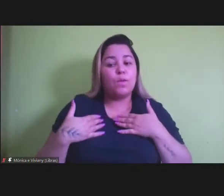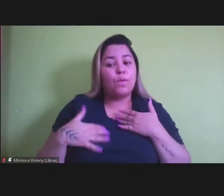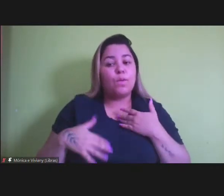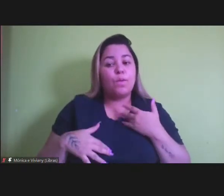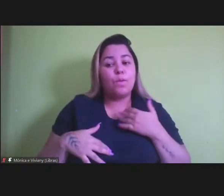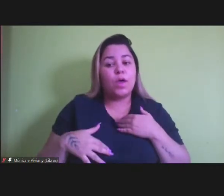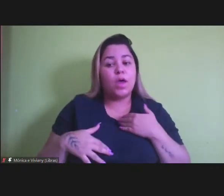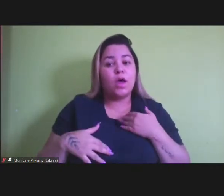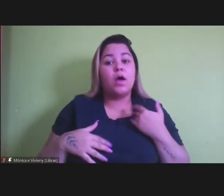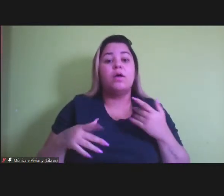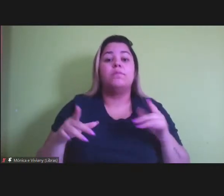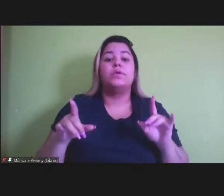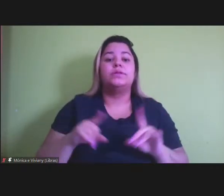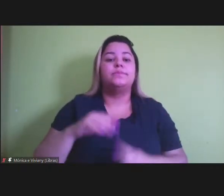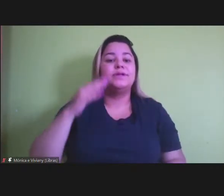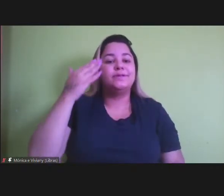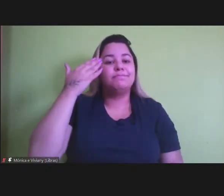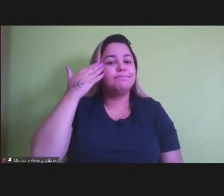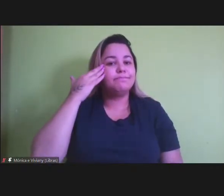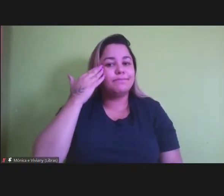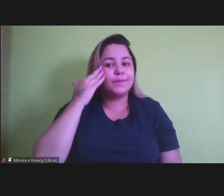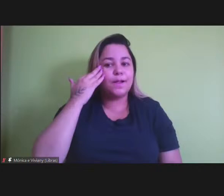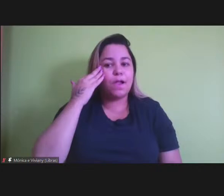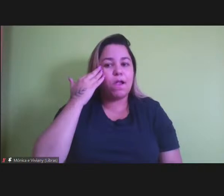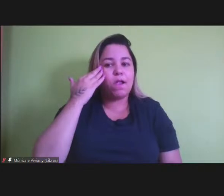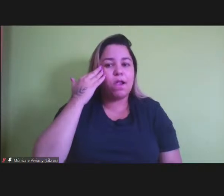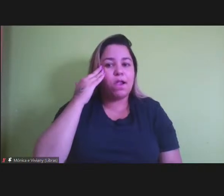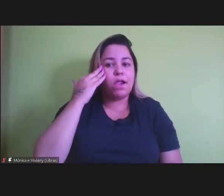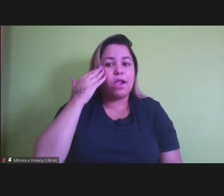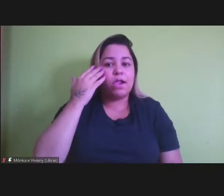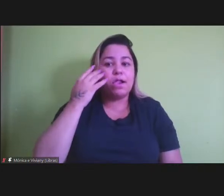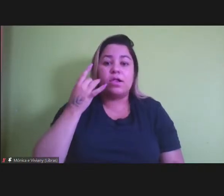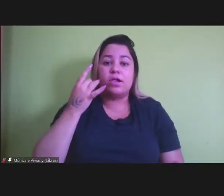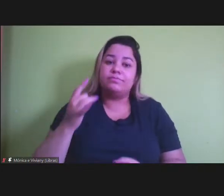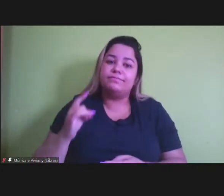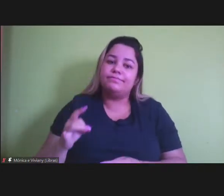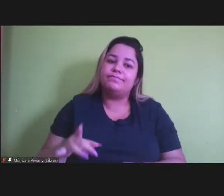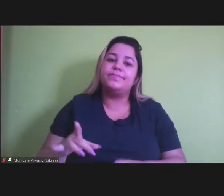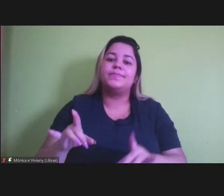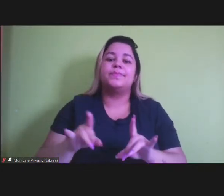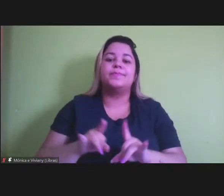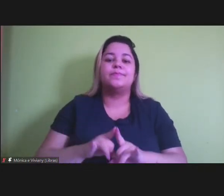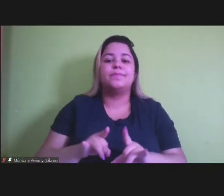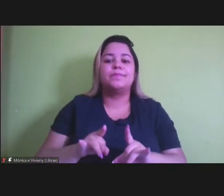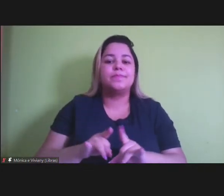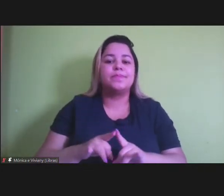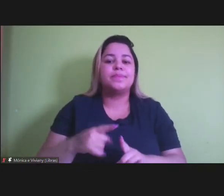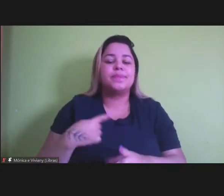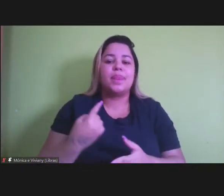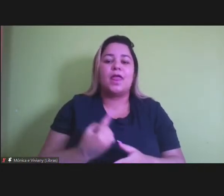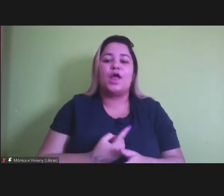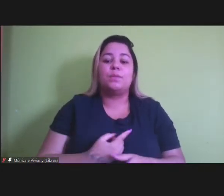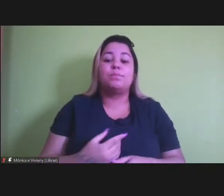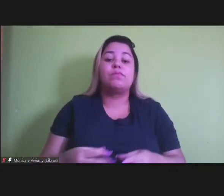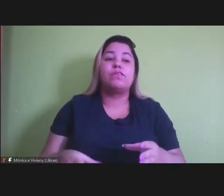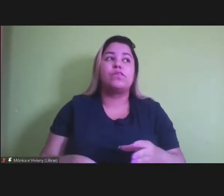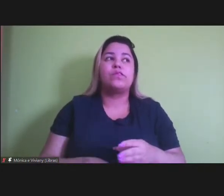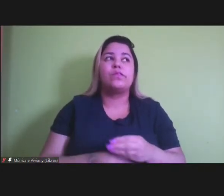with tranquility and understanding that we are abdicating from what it would be